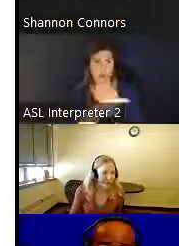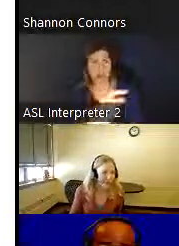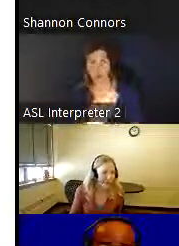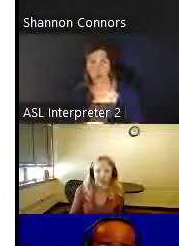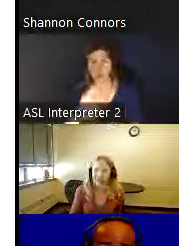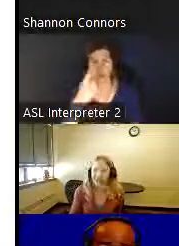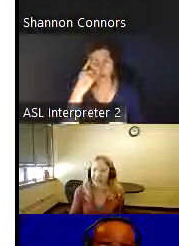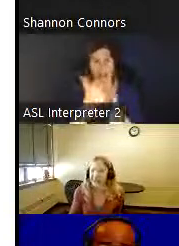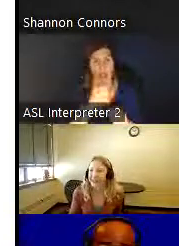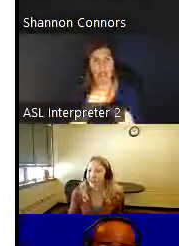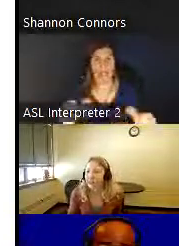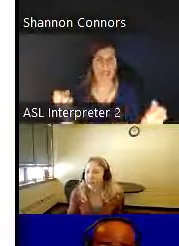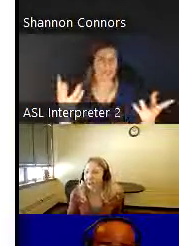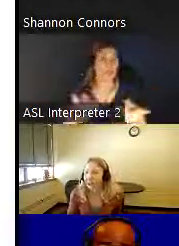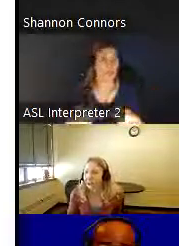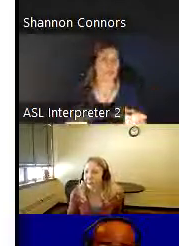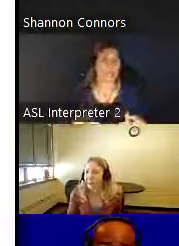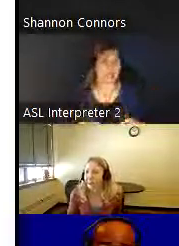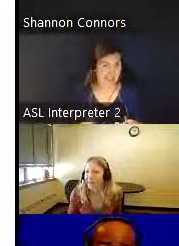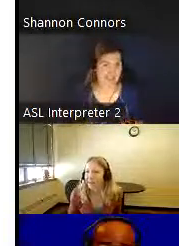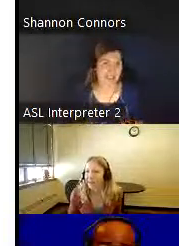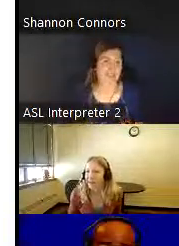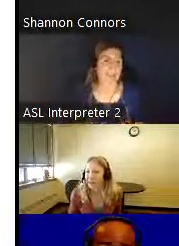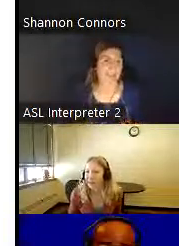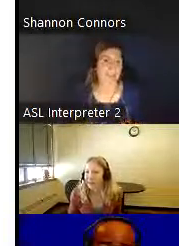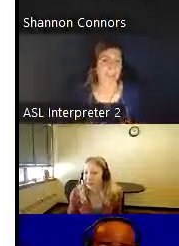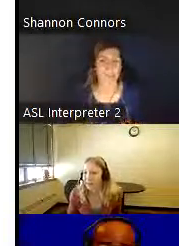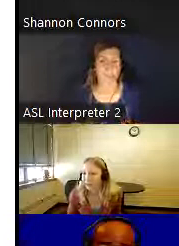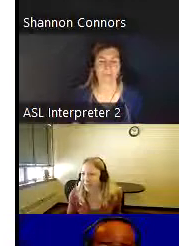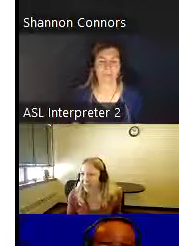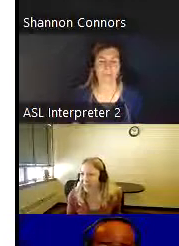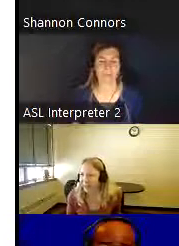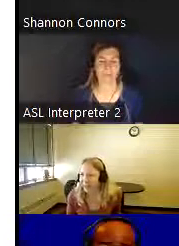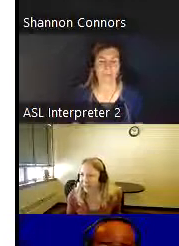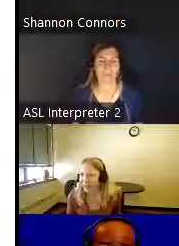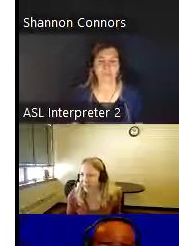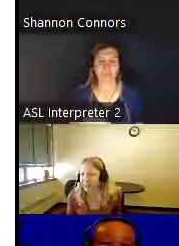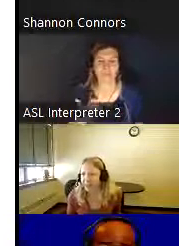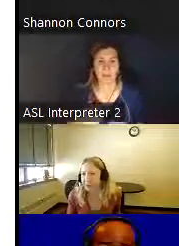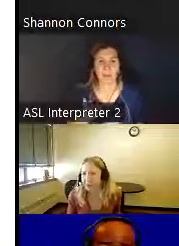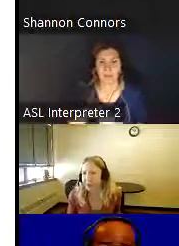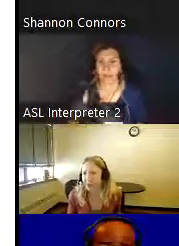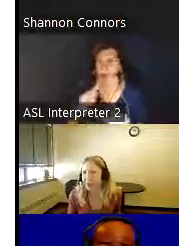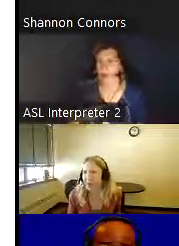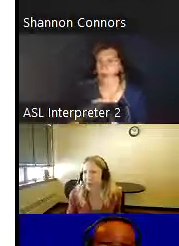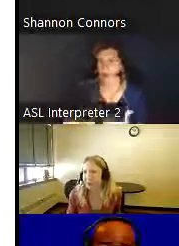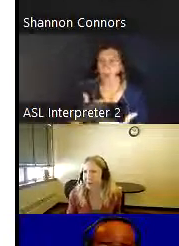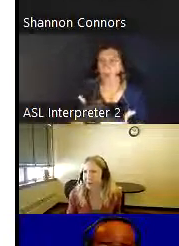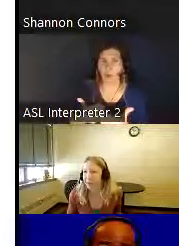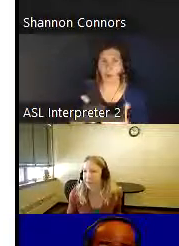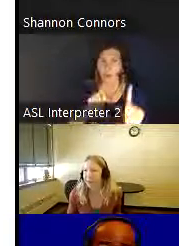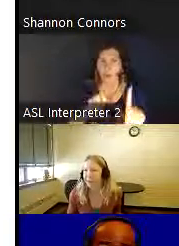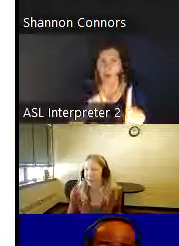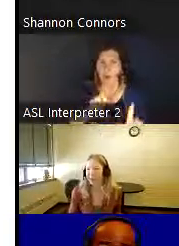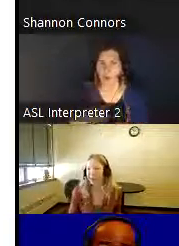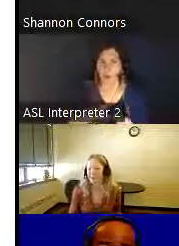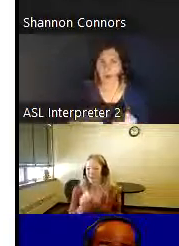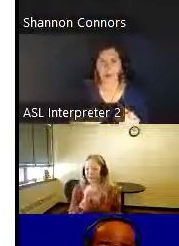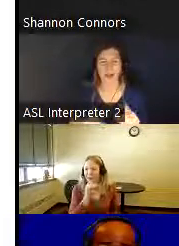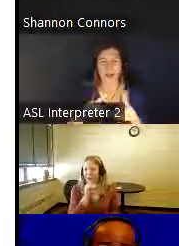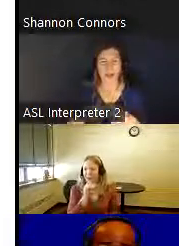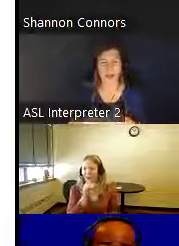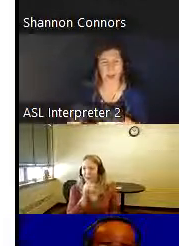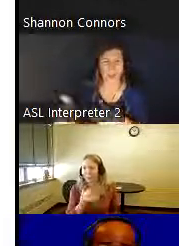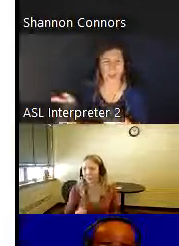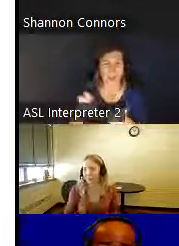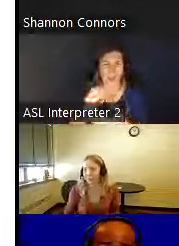sorts of places. Let's see here. All right, we might not get to all of these, but let's start rolling through these a little bit.